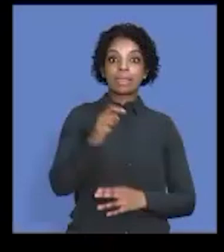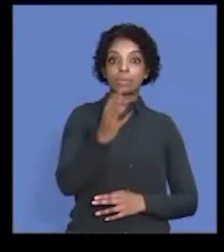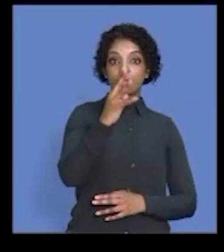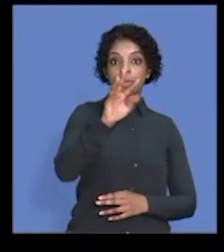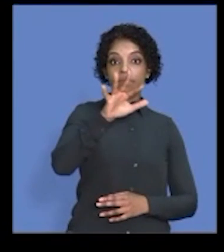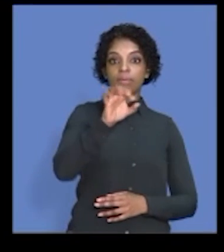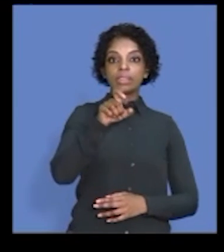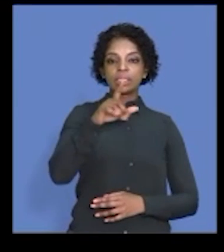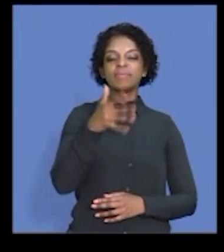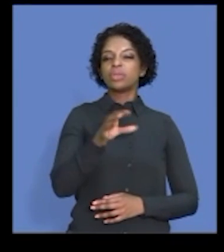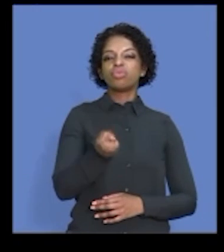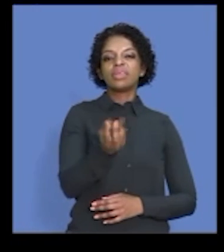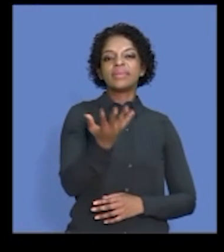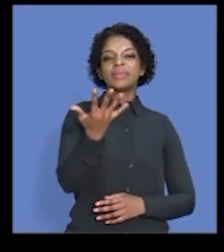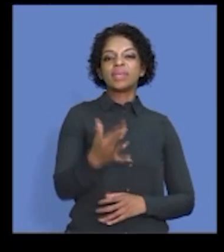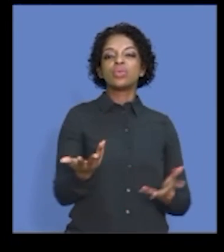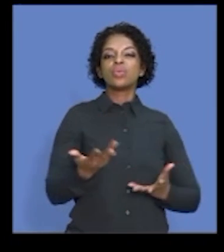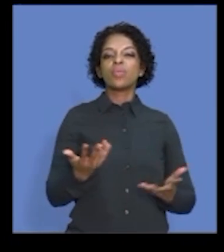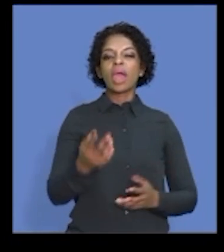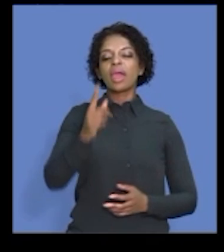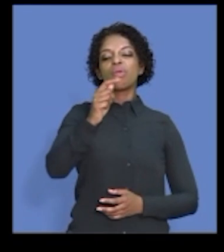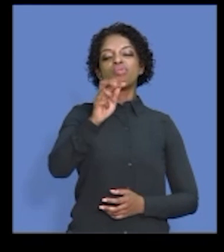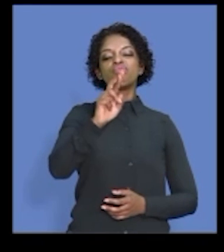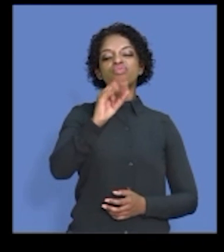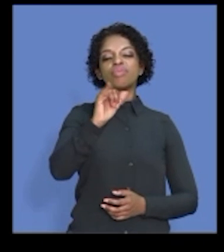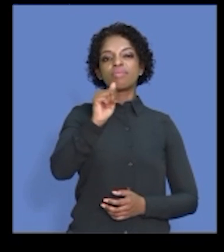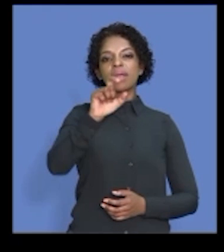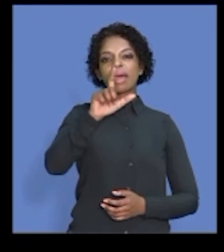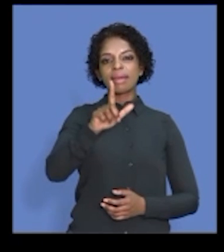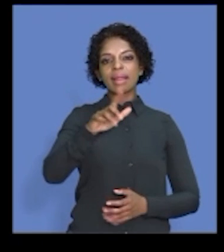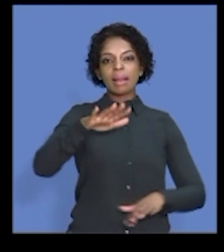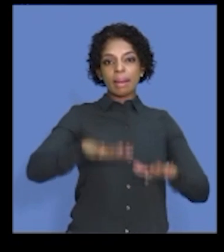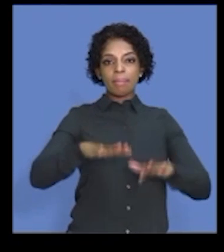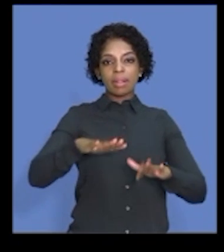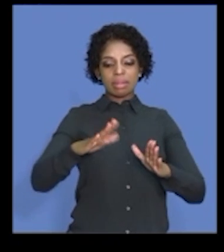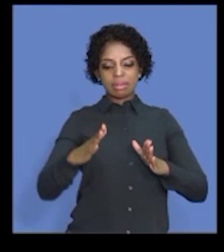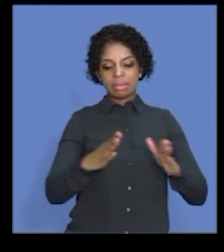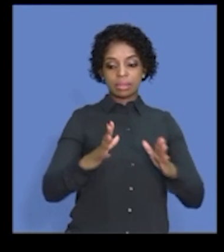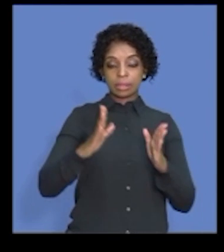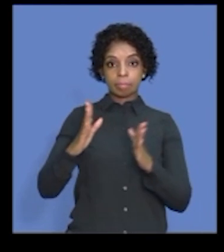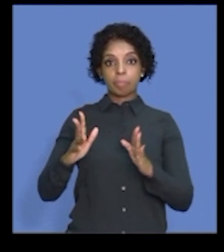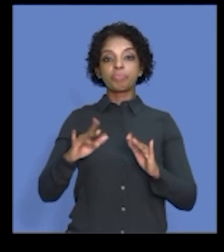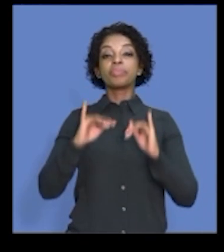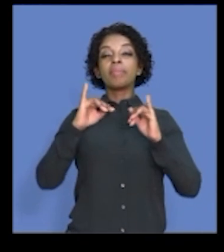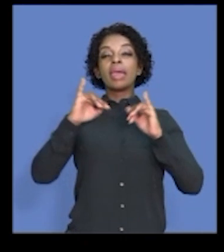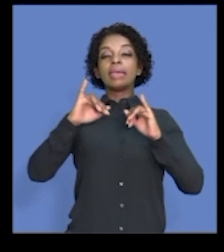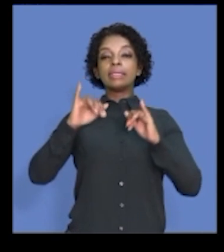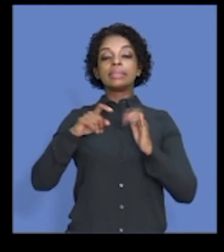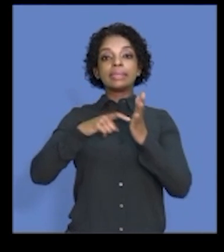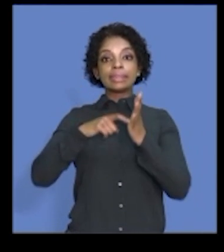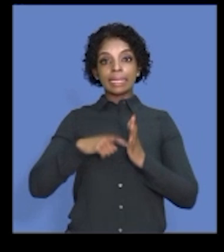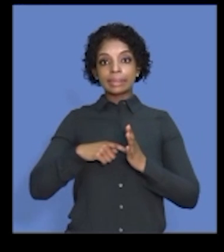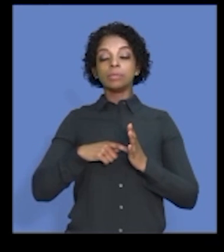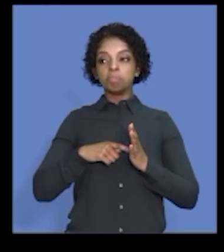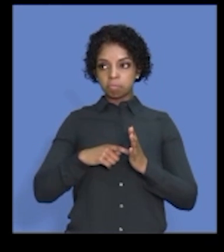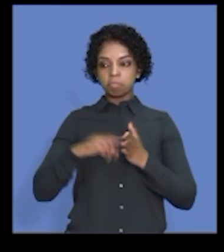further bad debt of 8,360 was the further bad debt that you wrote off, add the two. That operation is important to